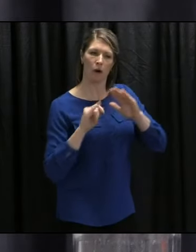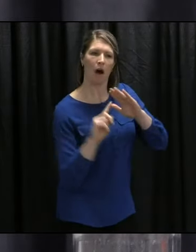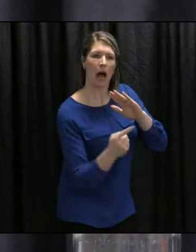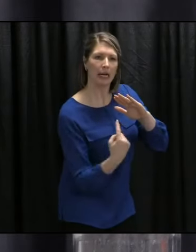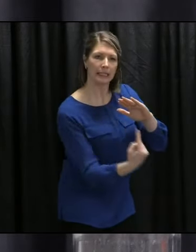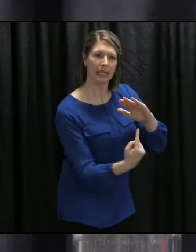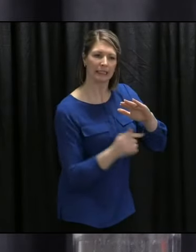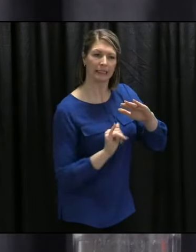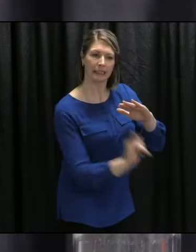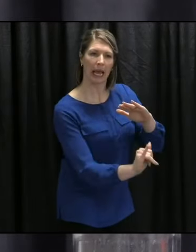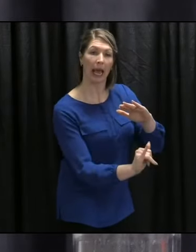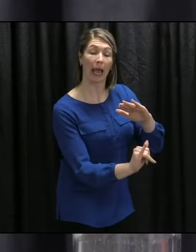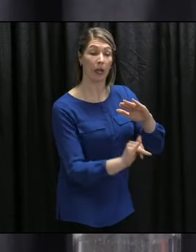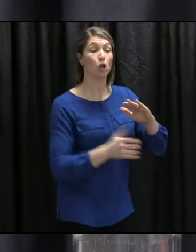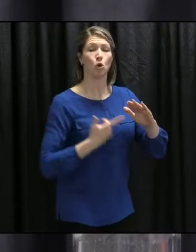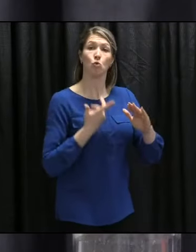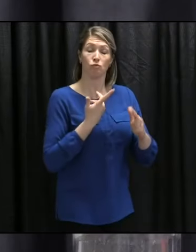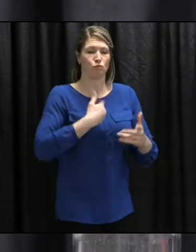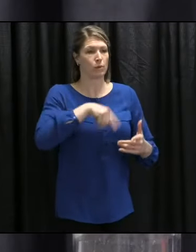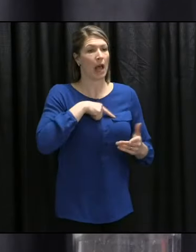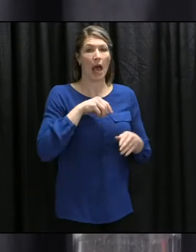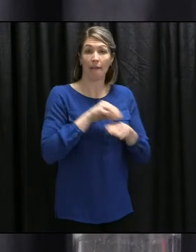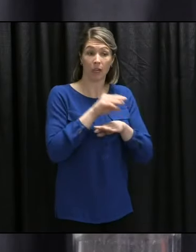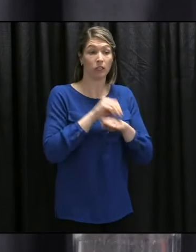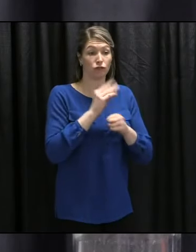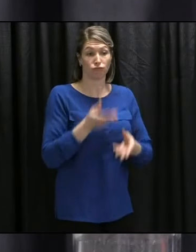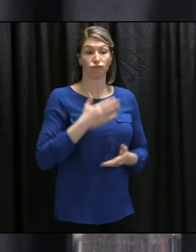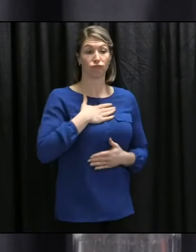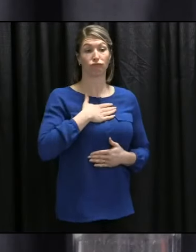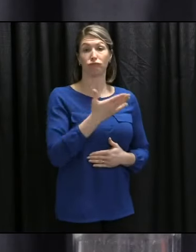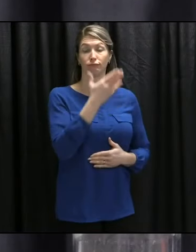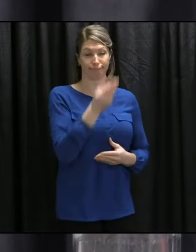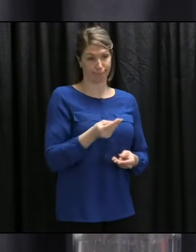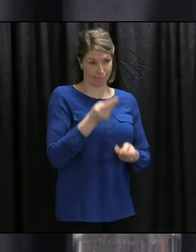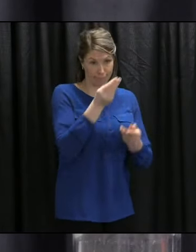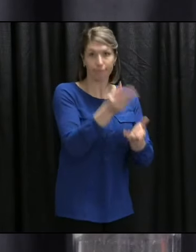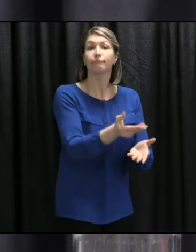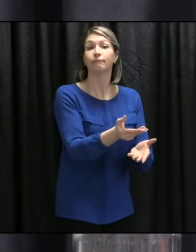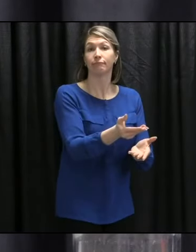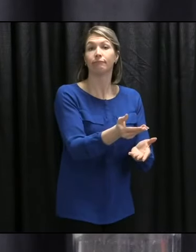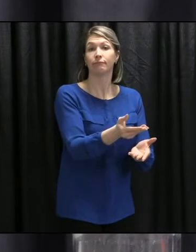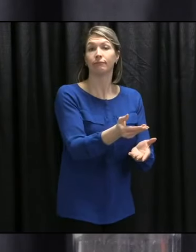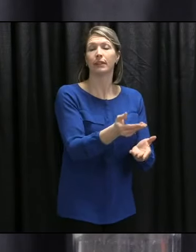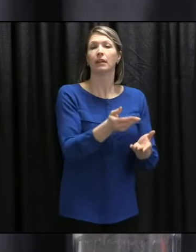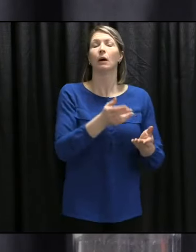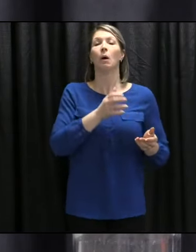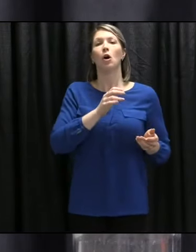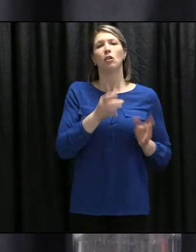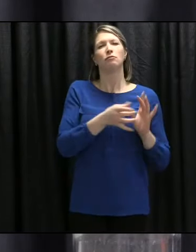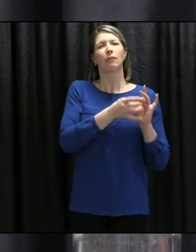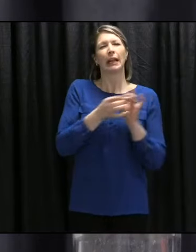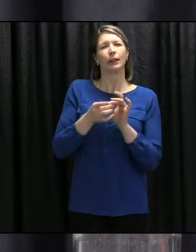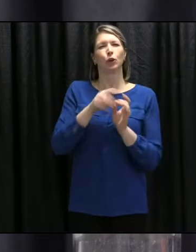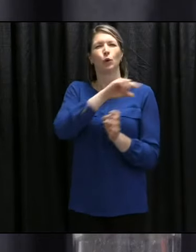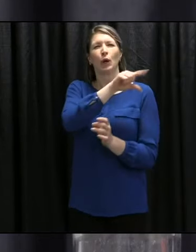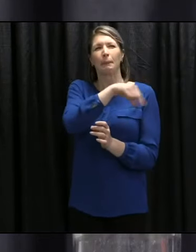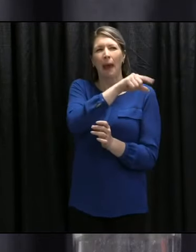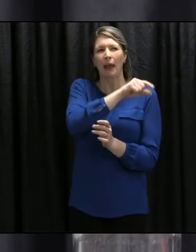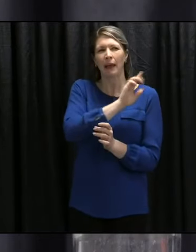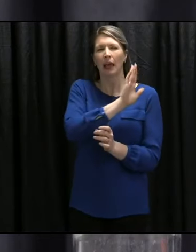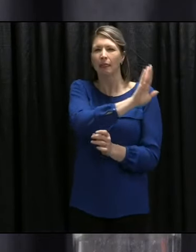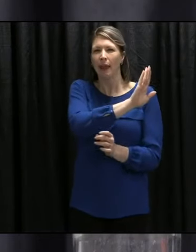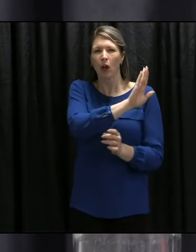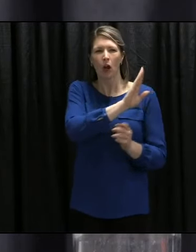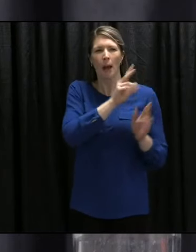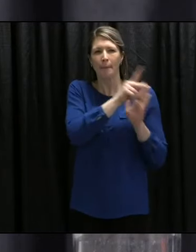that's worked very well as far as we can tell. The issue about inspections and these kind of things,